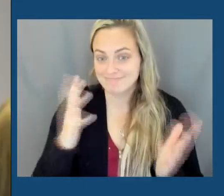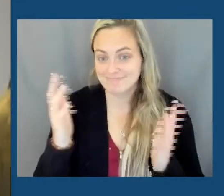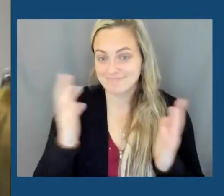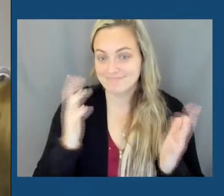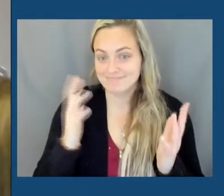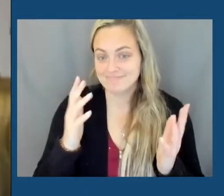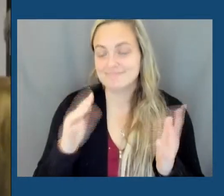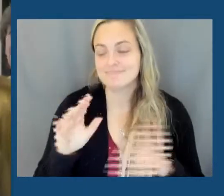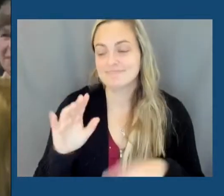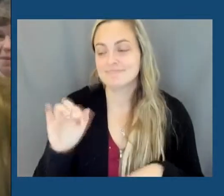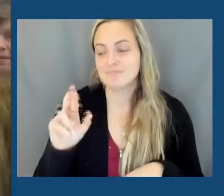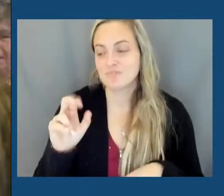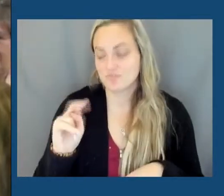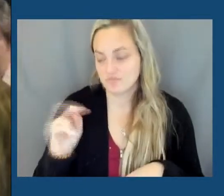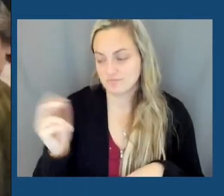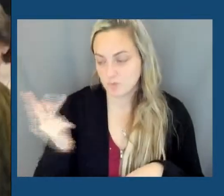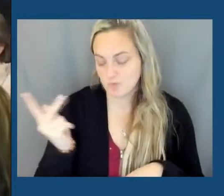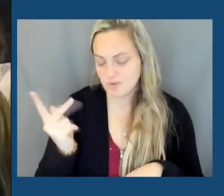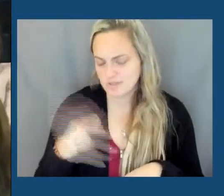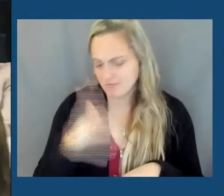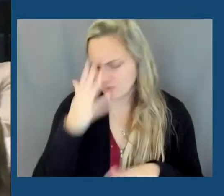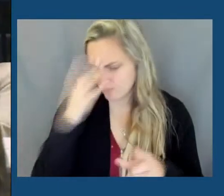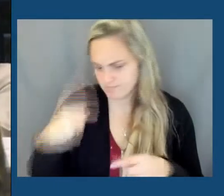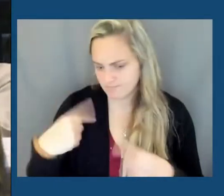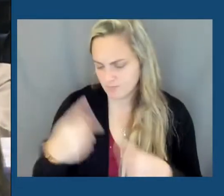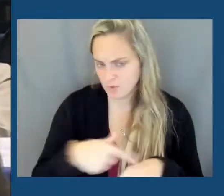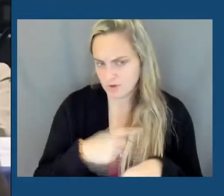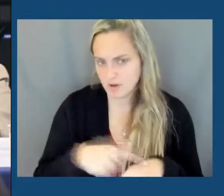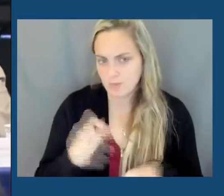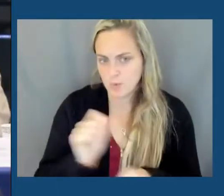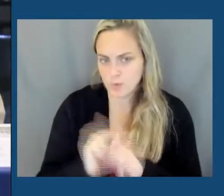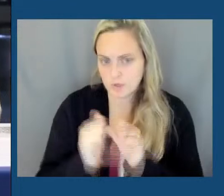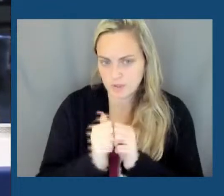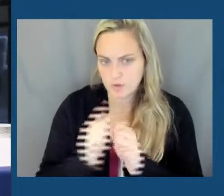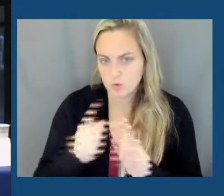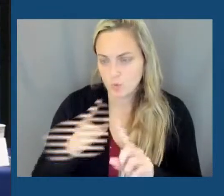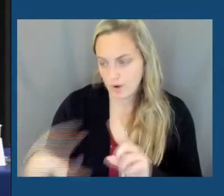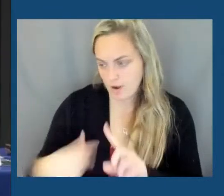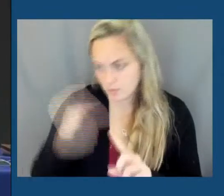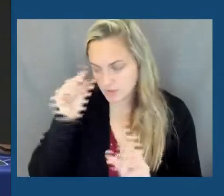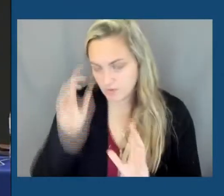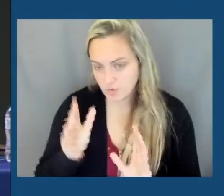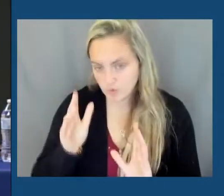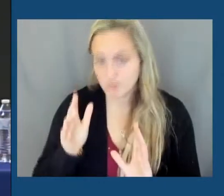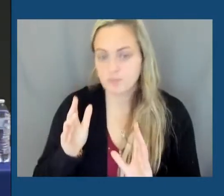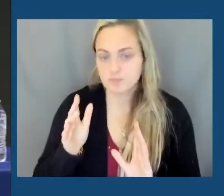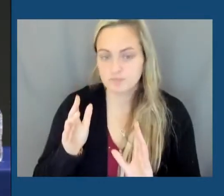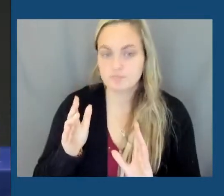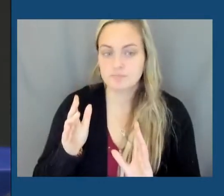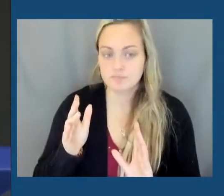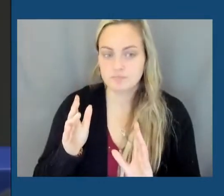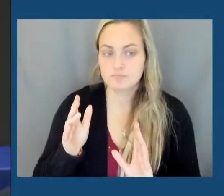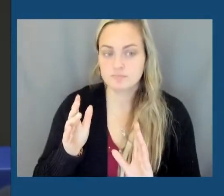Randy and I have known each other for a very long time. We worked together when I was governor. But